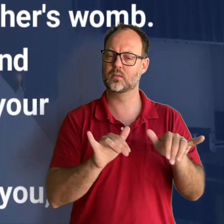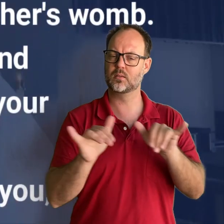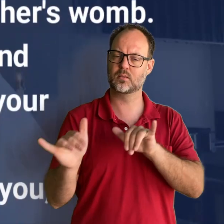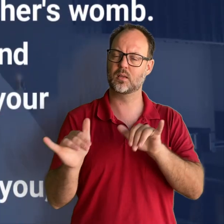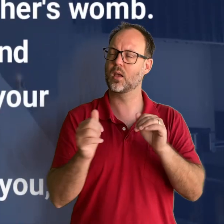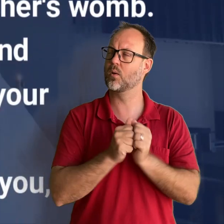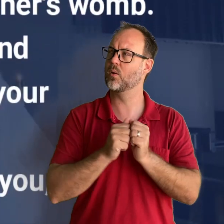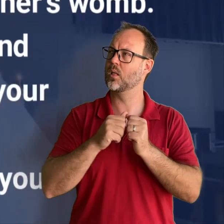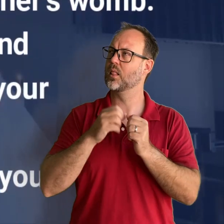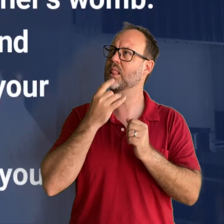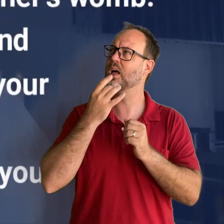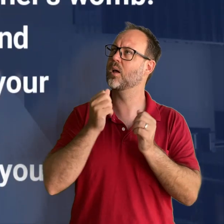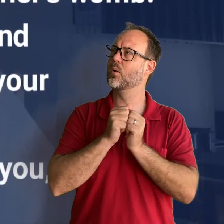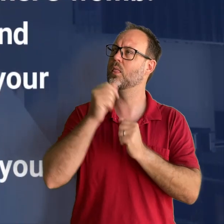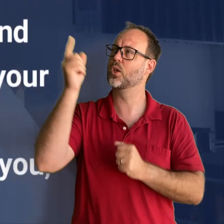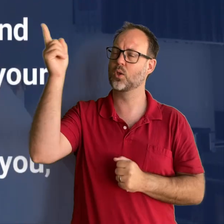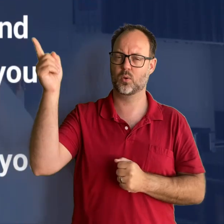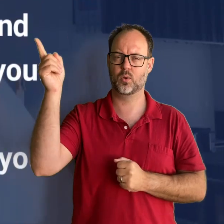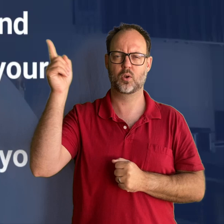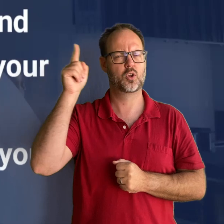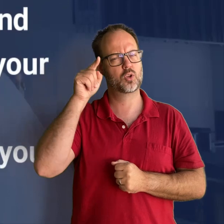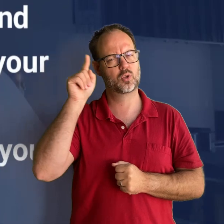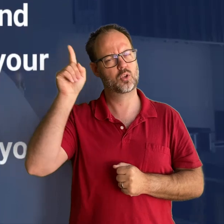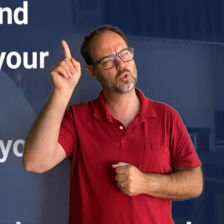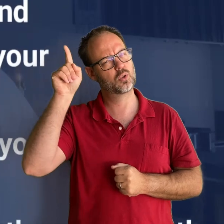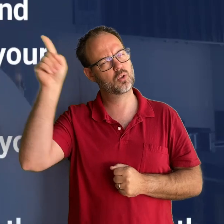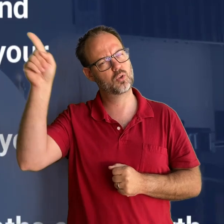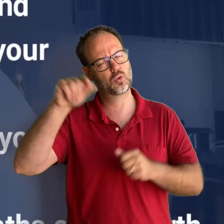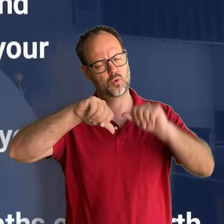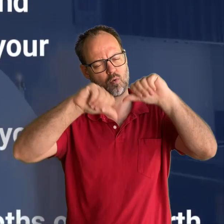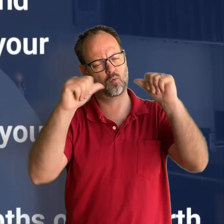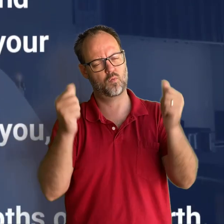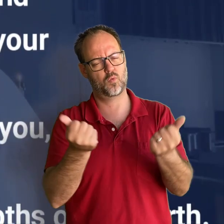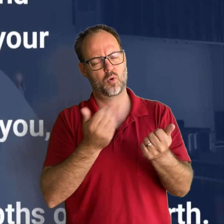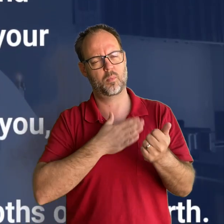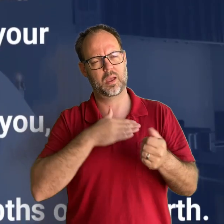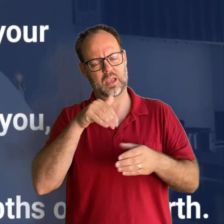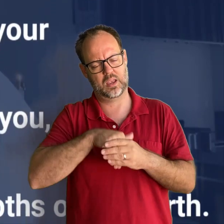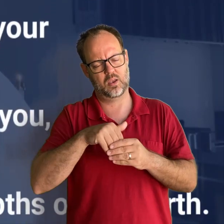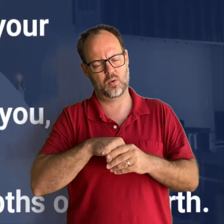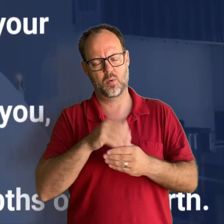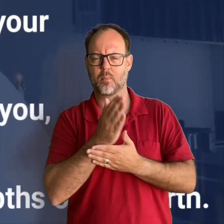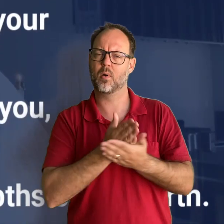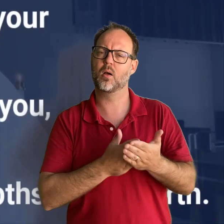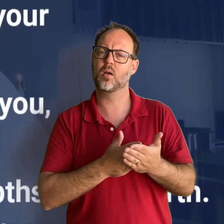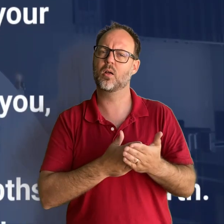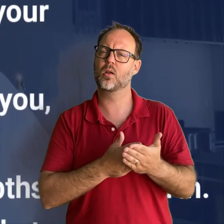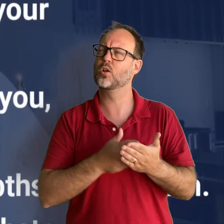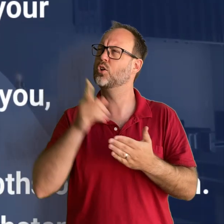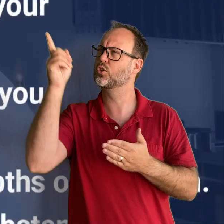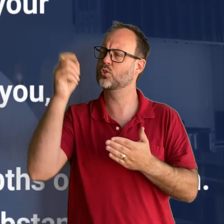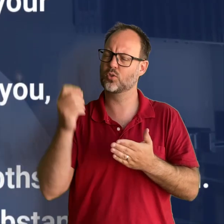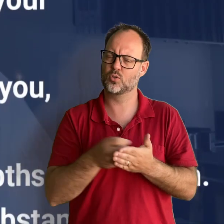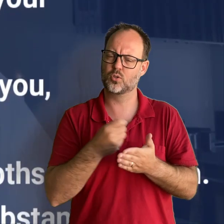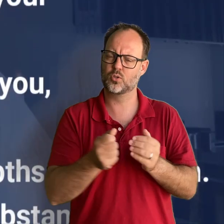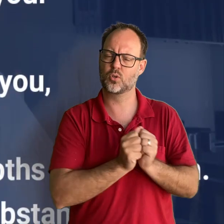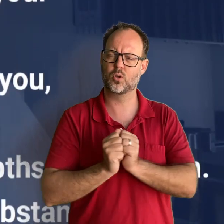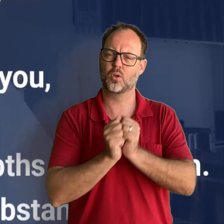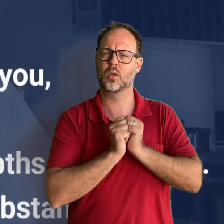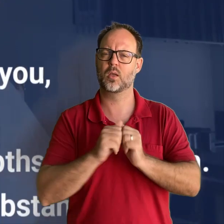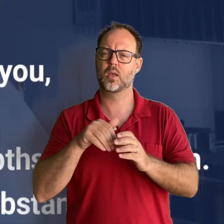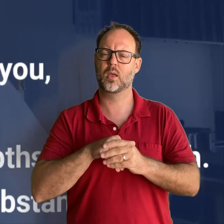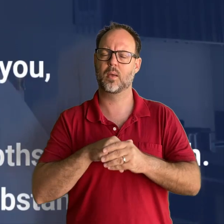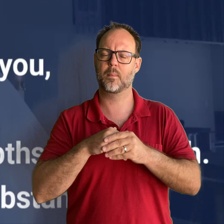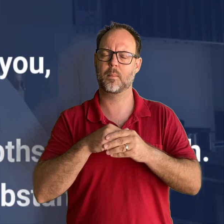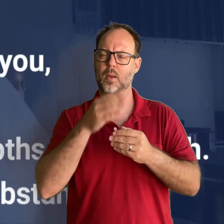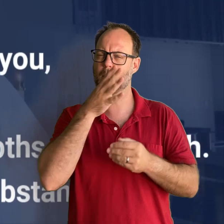light with you. For you formed my inward parts. You knitted me together in my